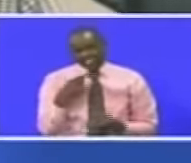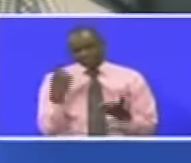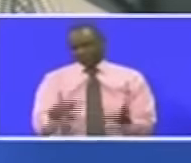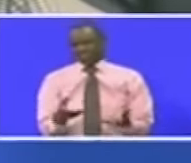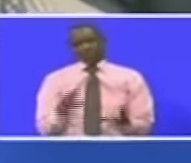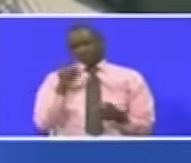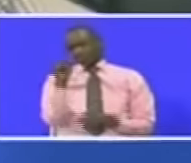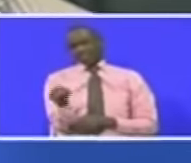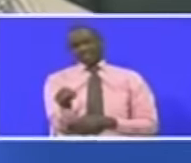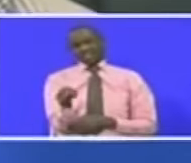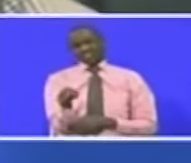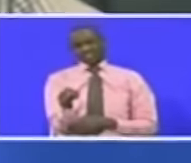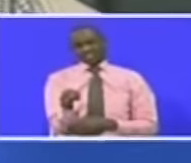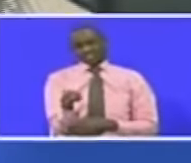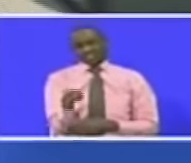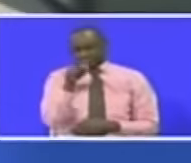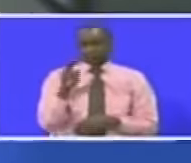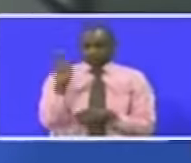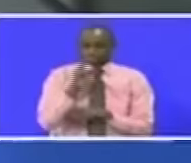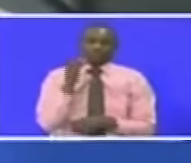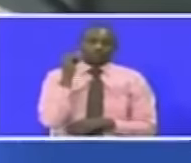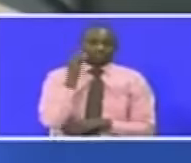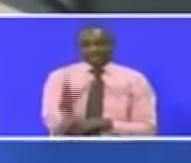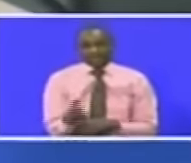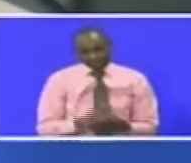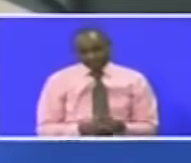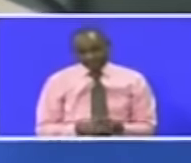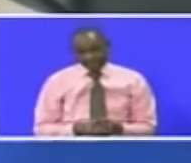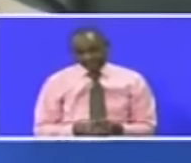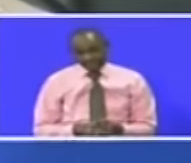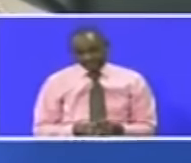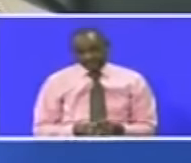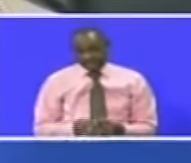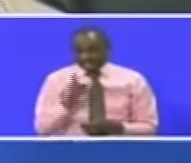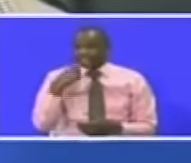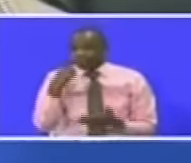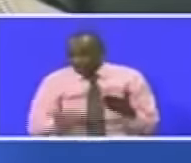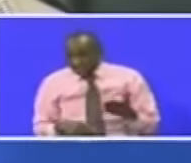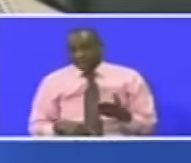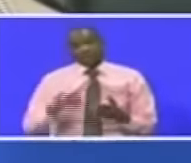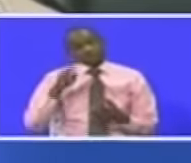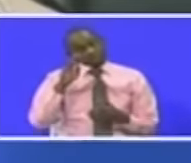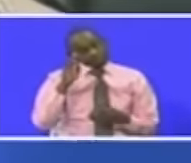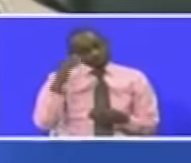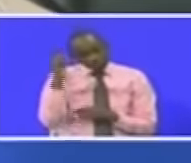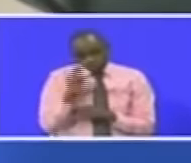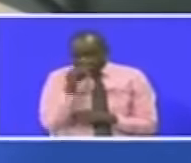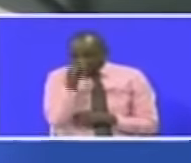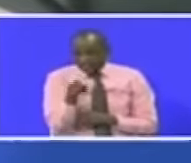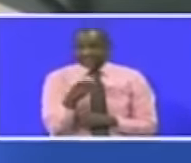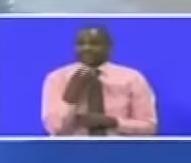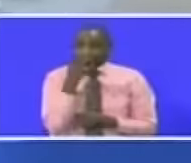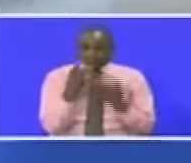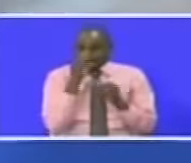leeway for use domestically. Because that convention says banned in use on international